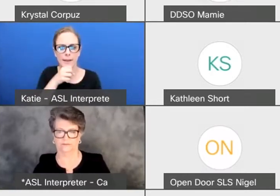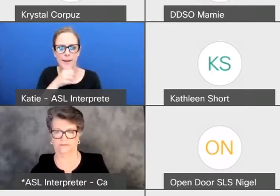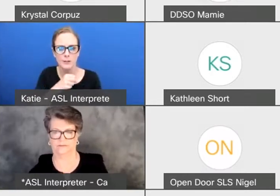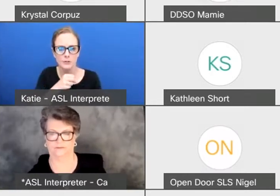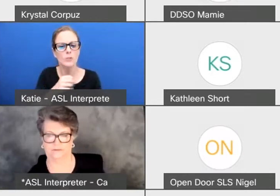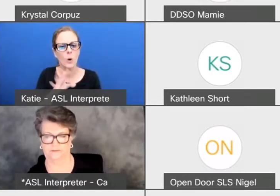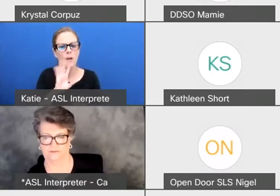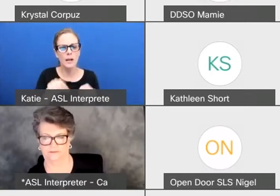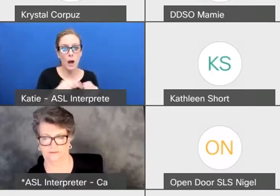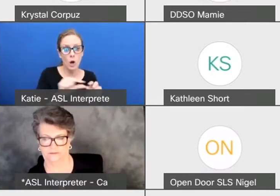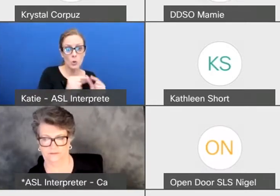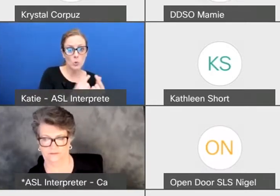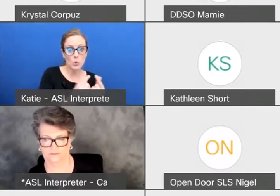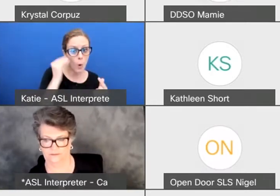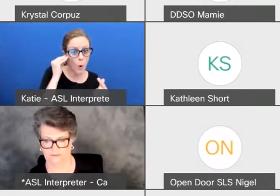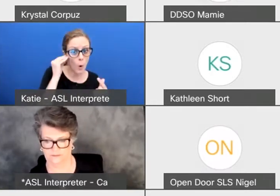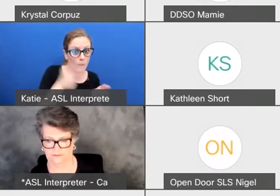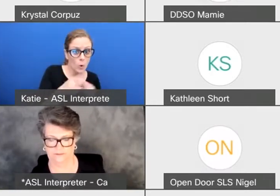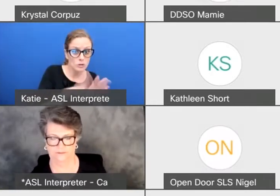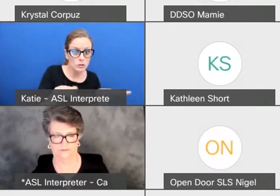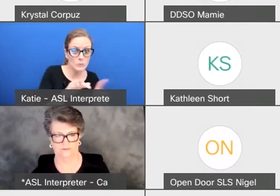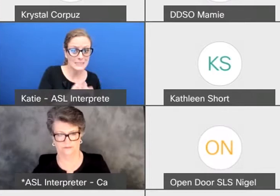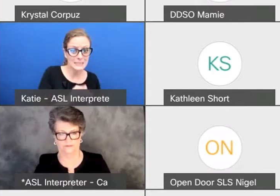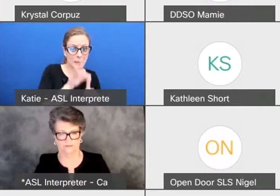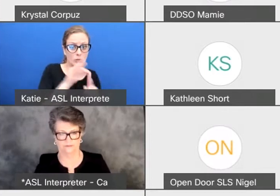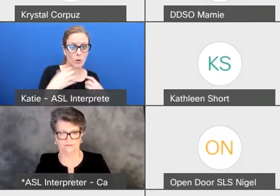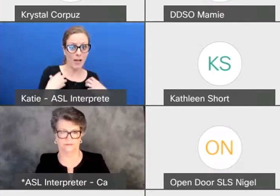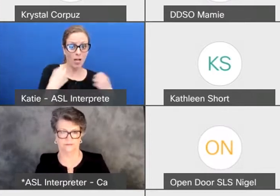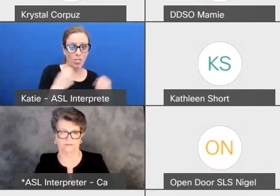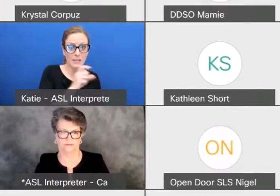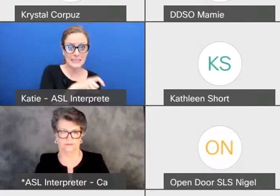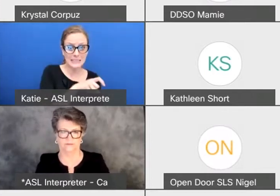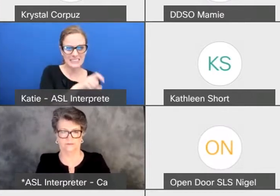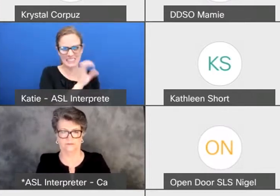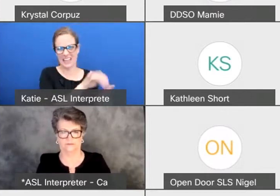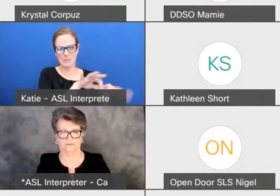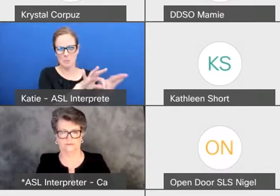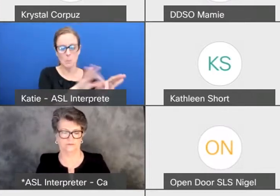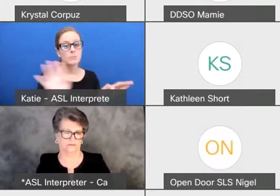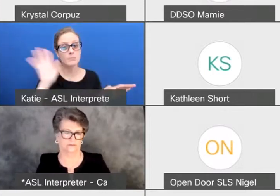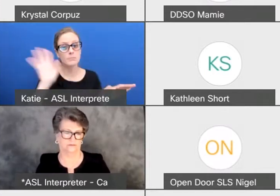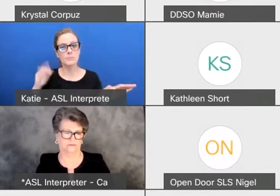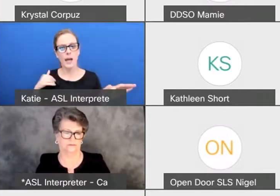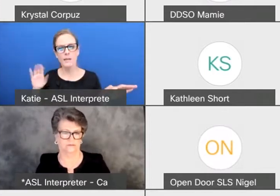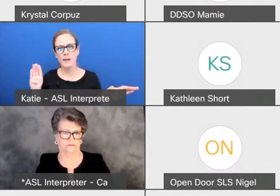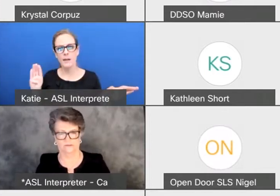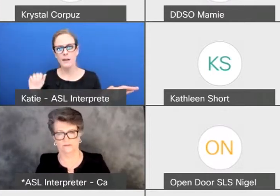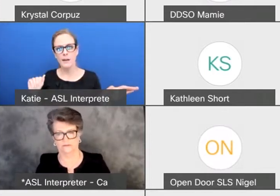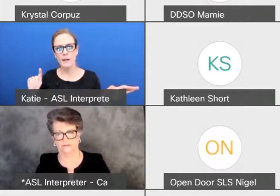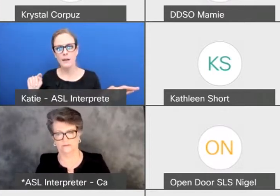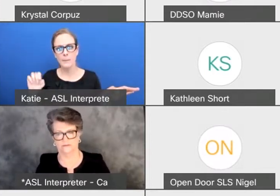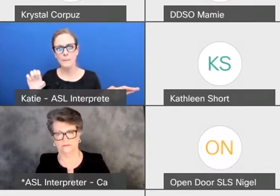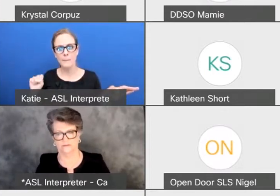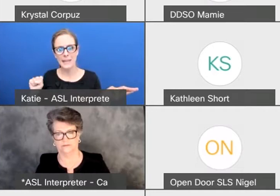group homes for children with special health care needs, that's what we're going to be talking about. Historically, we've had the Bates small family homes that have dealt with a lot of the medical